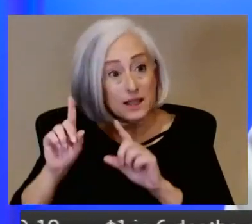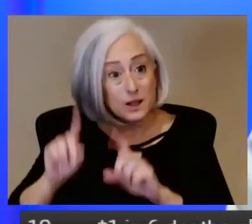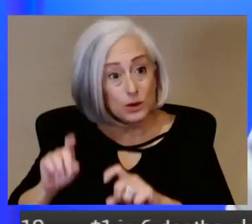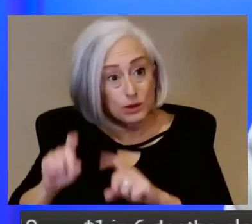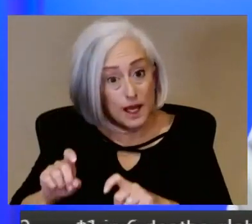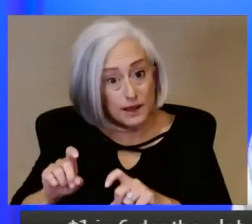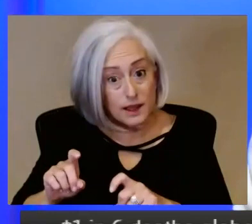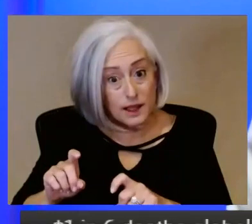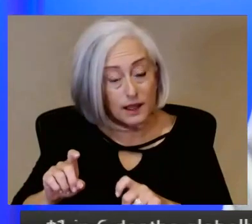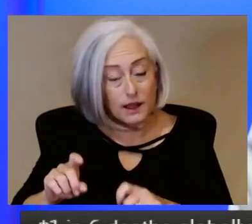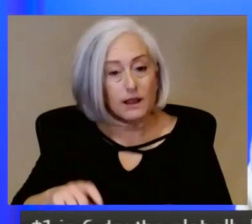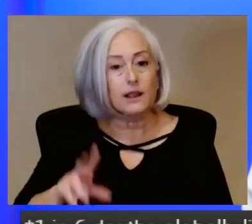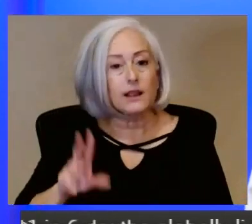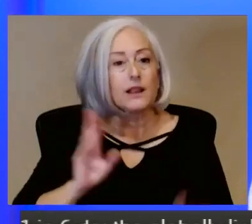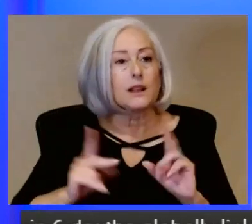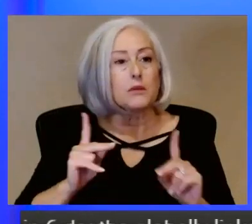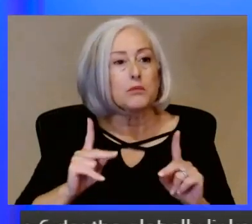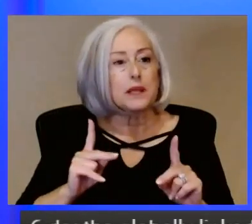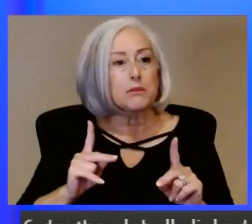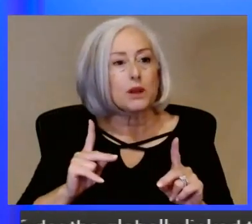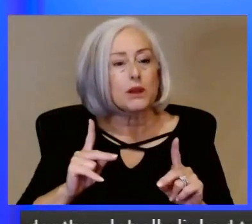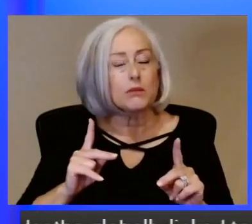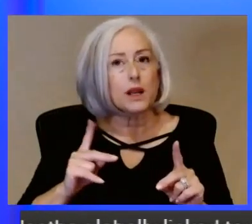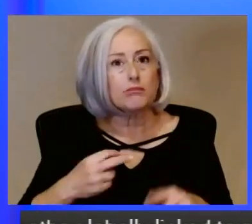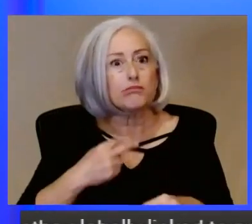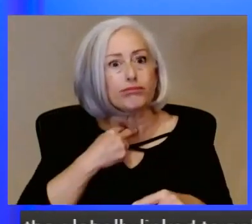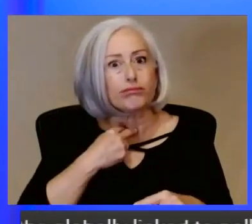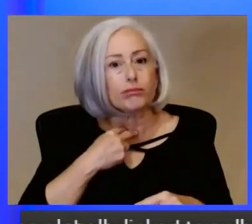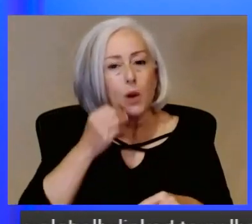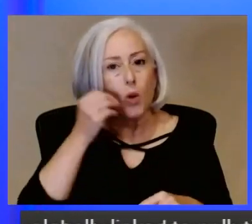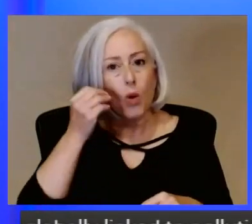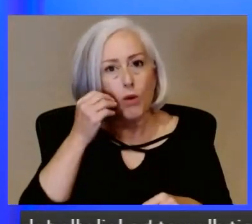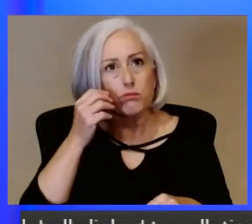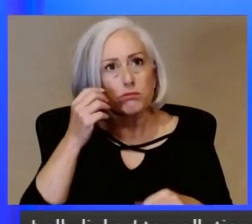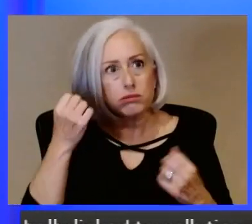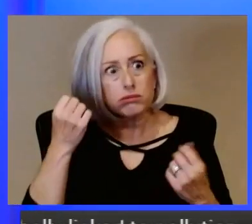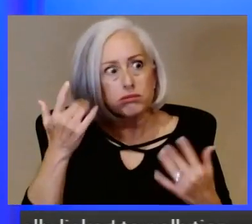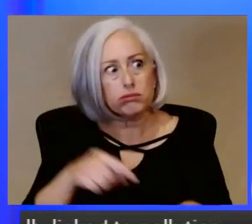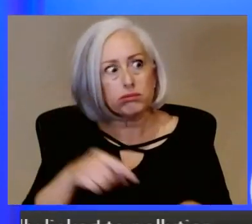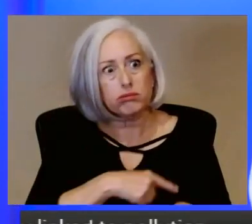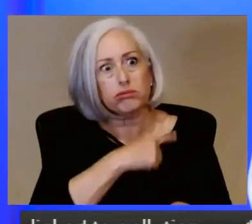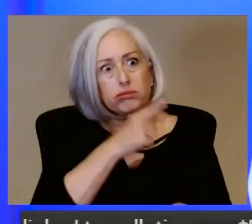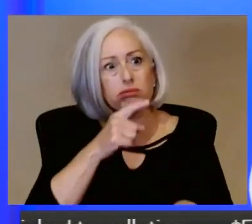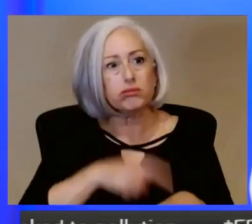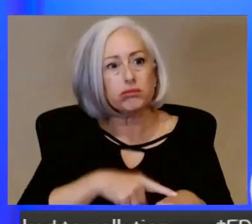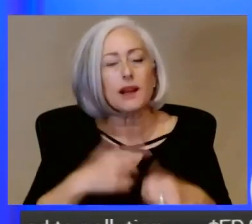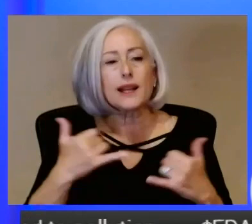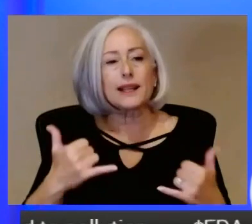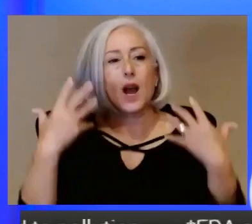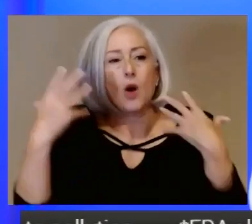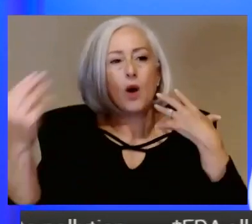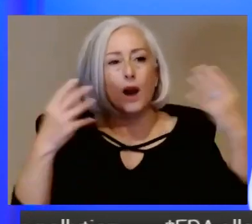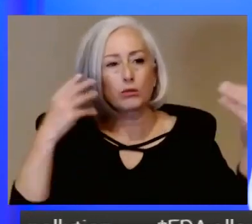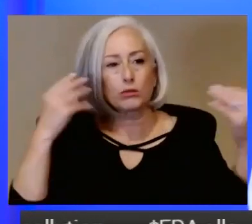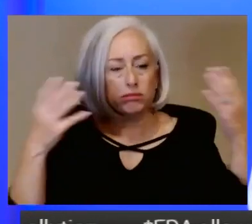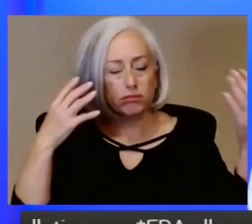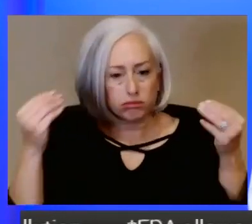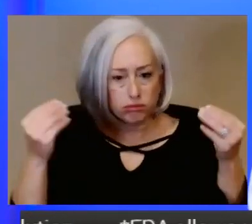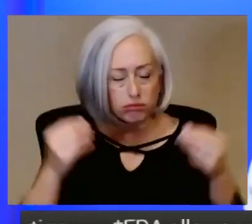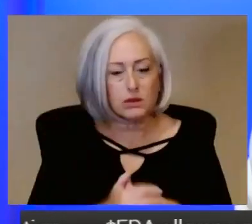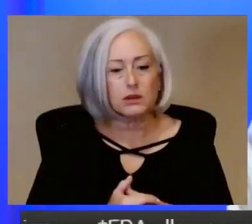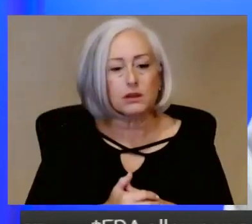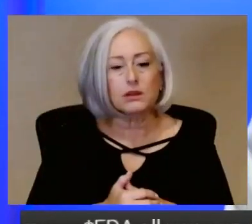shut in or locked down or not doing things for so long. The other thing that obviously we are working on and have been prepared for